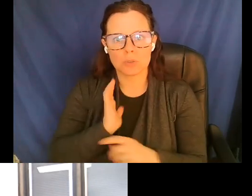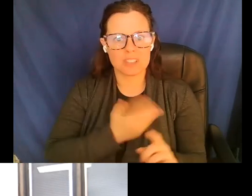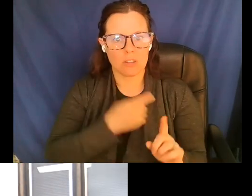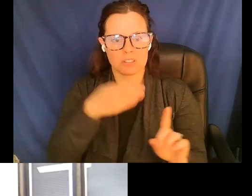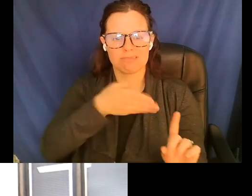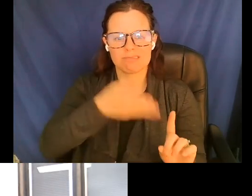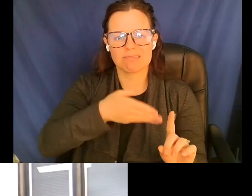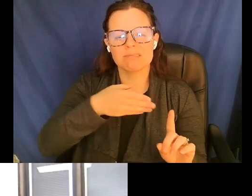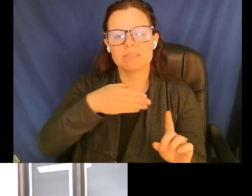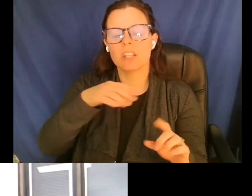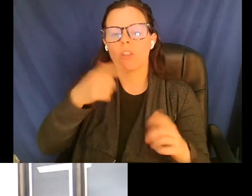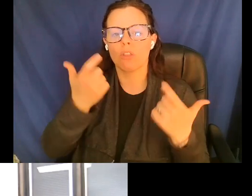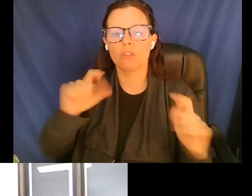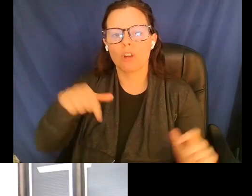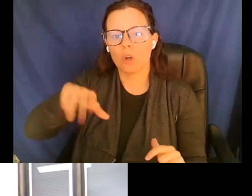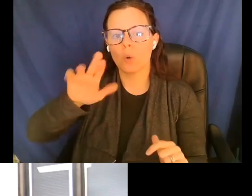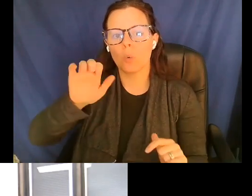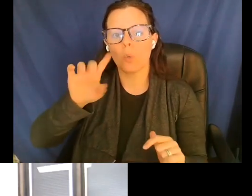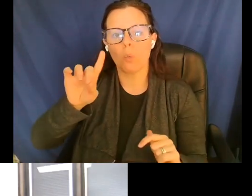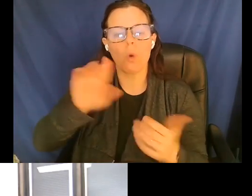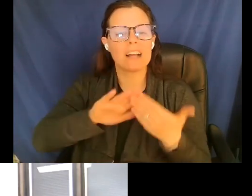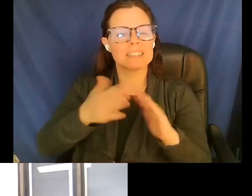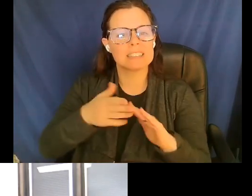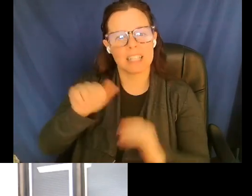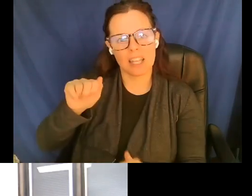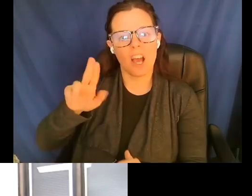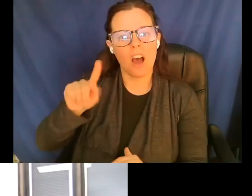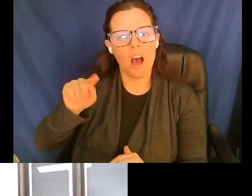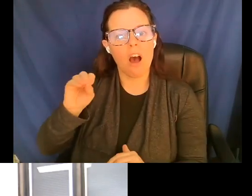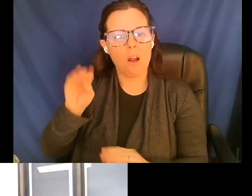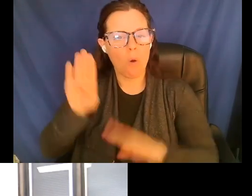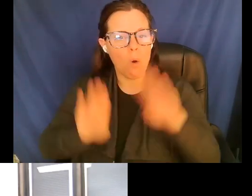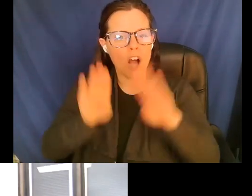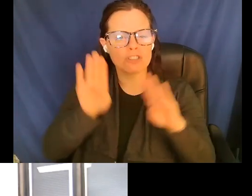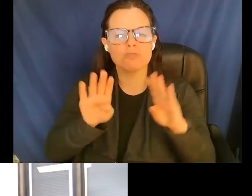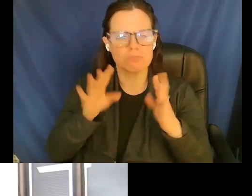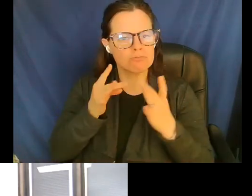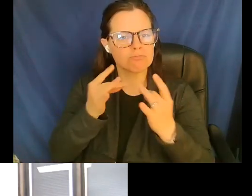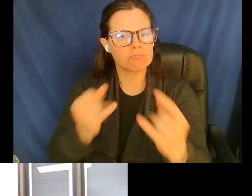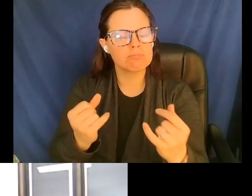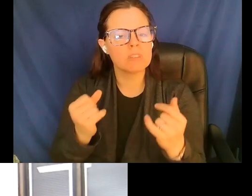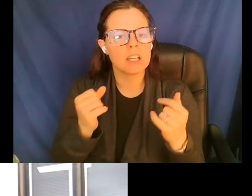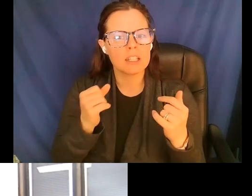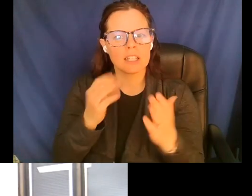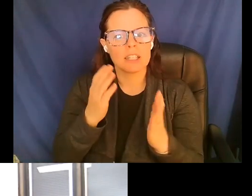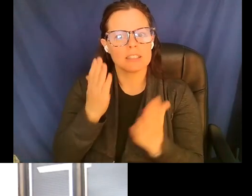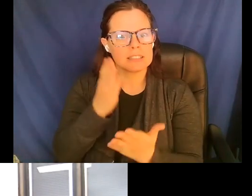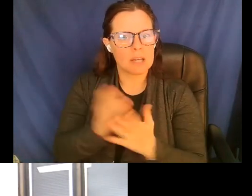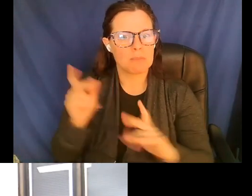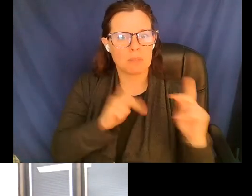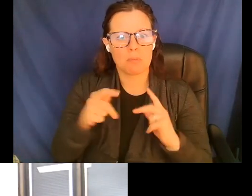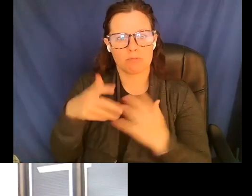Quad City Auto Auction, because it is efficient and it prevents people from gathering indoors during the